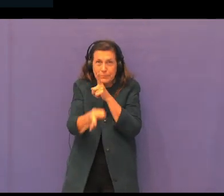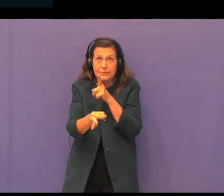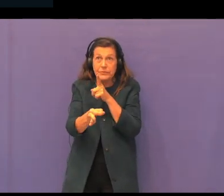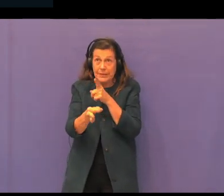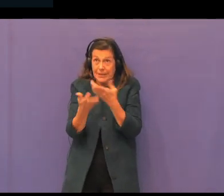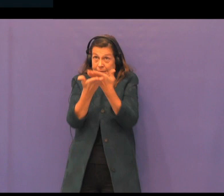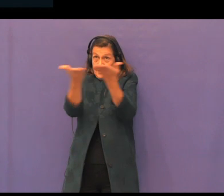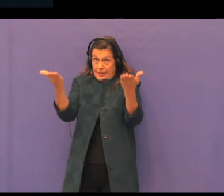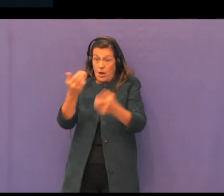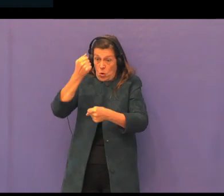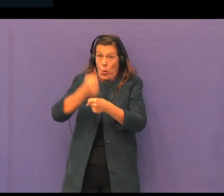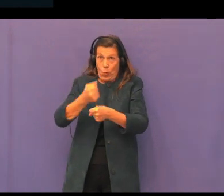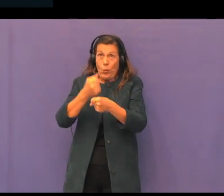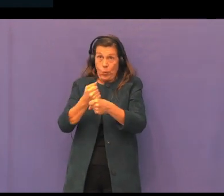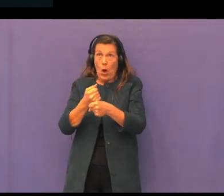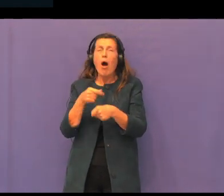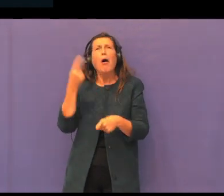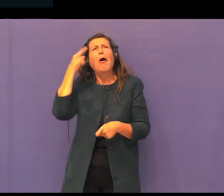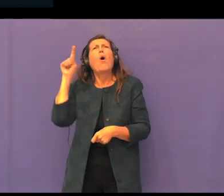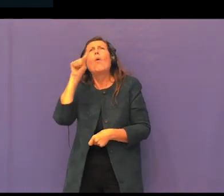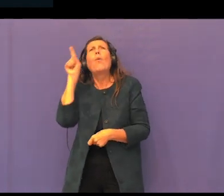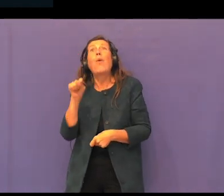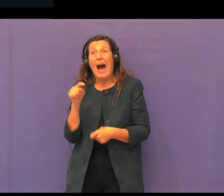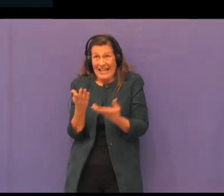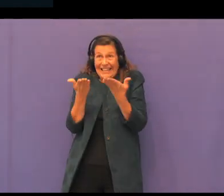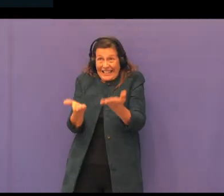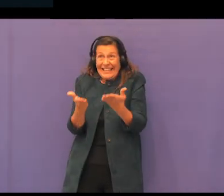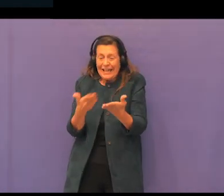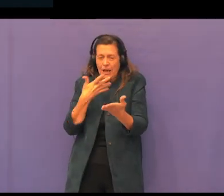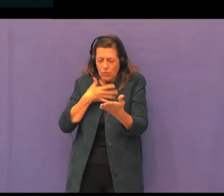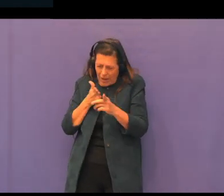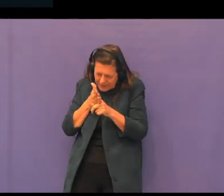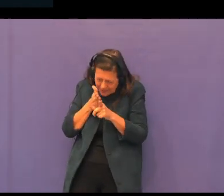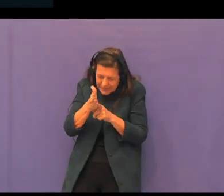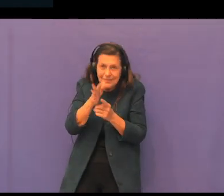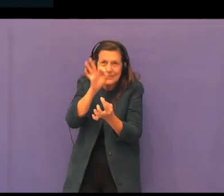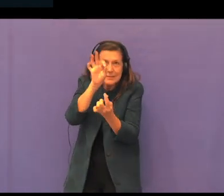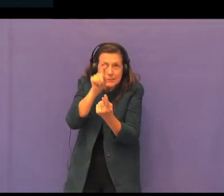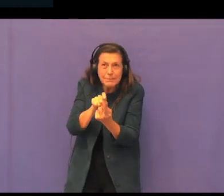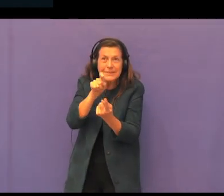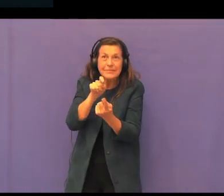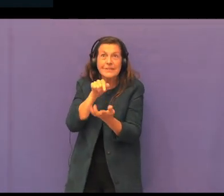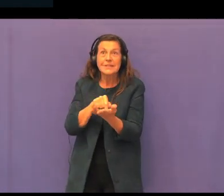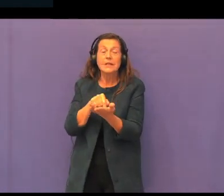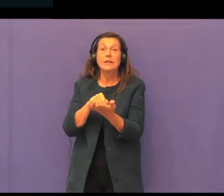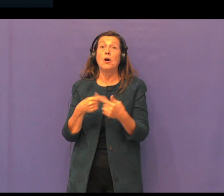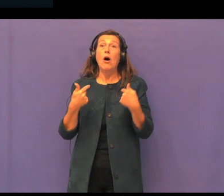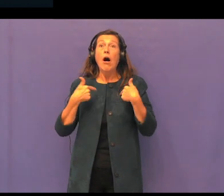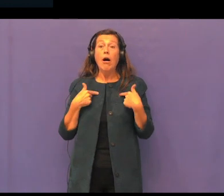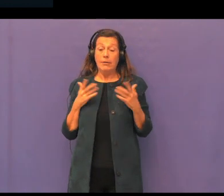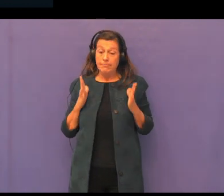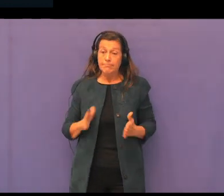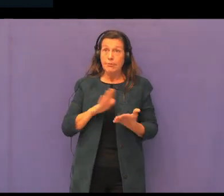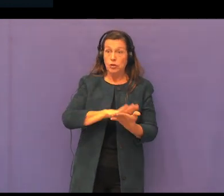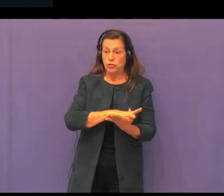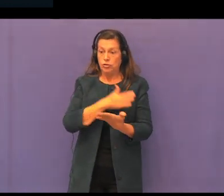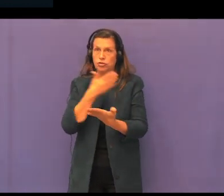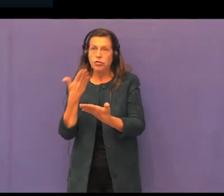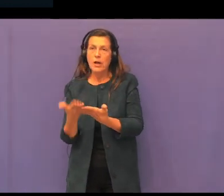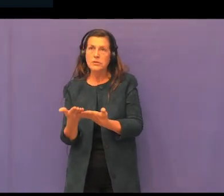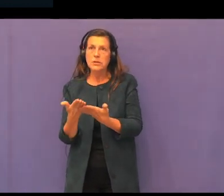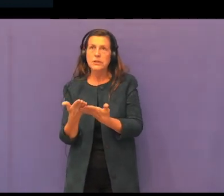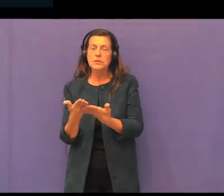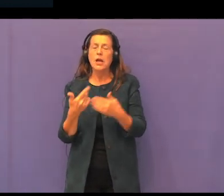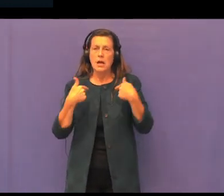extraordinary resource as translators that can be repurposed in the broader social sphere in